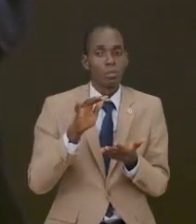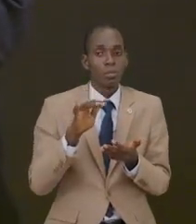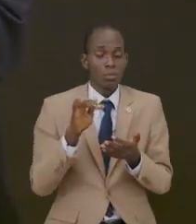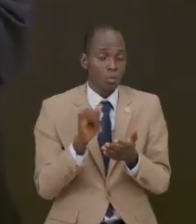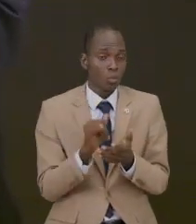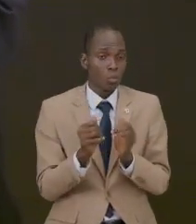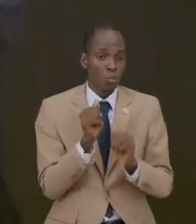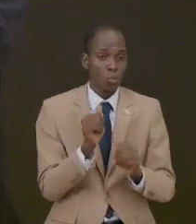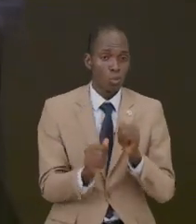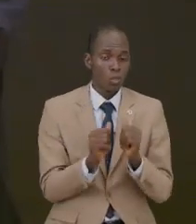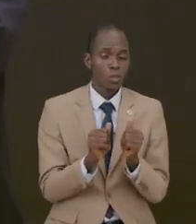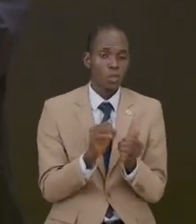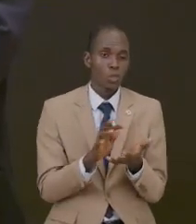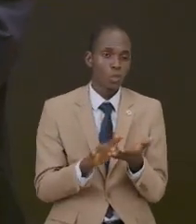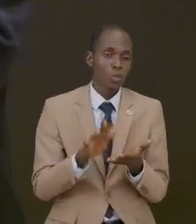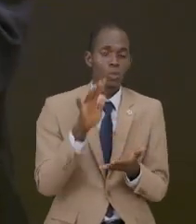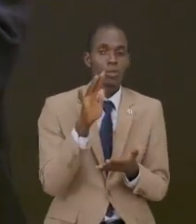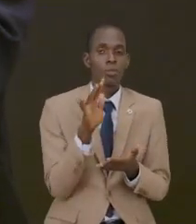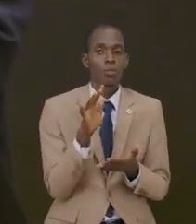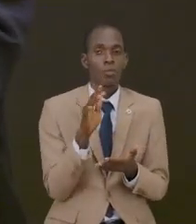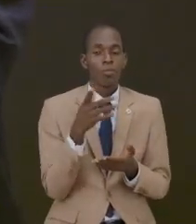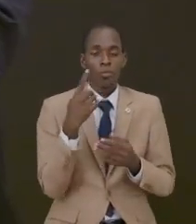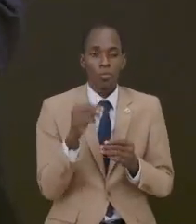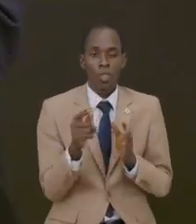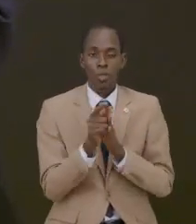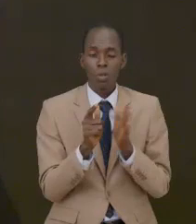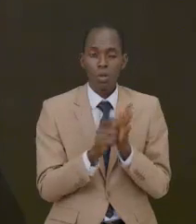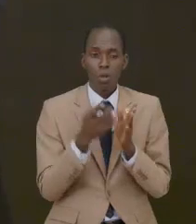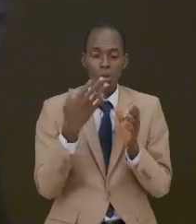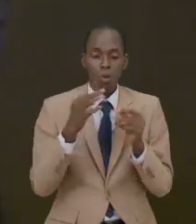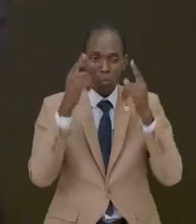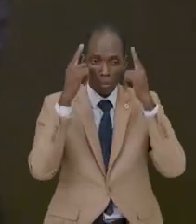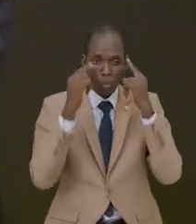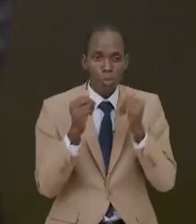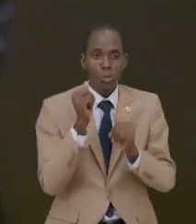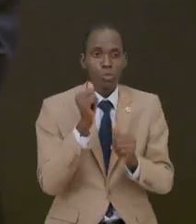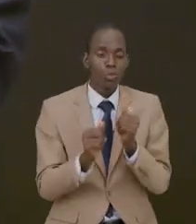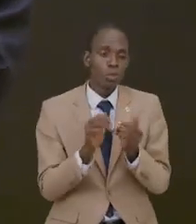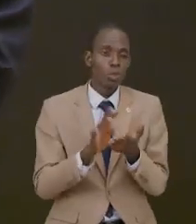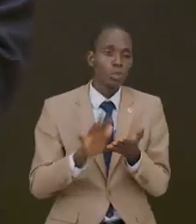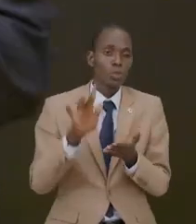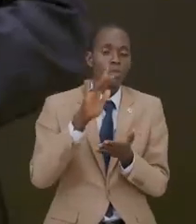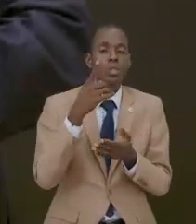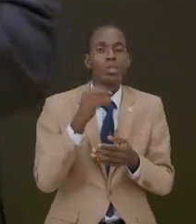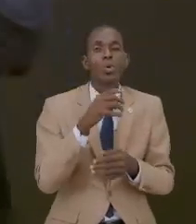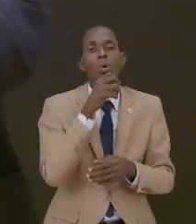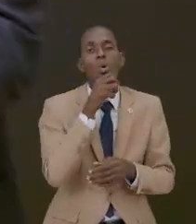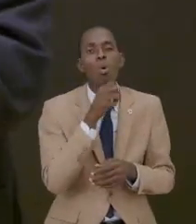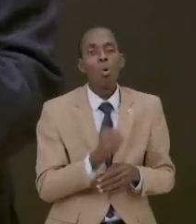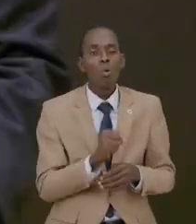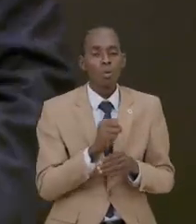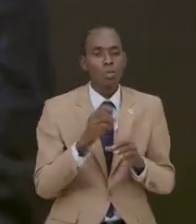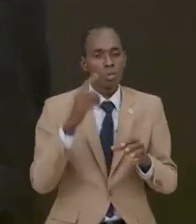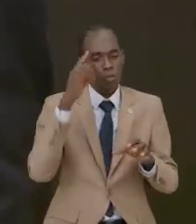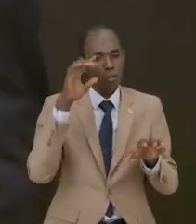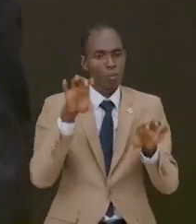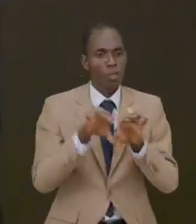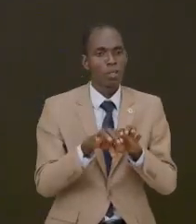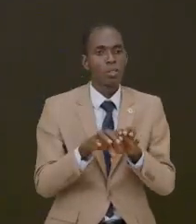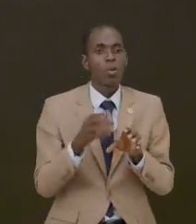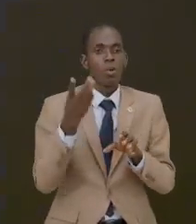death. Which glory? The law of Moses. Which glory? The old covenant was to be